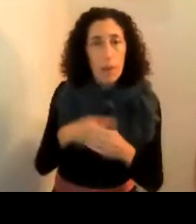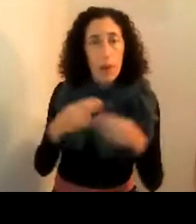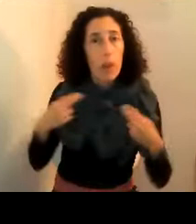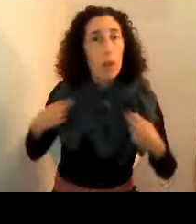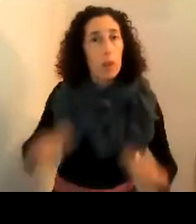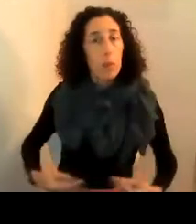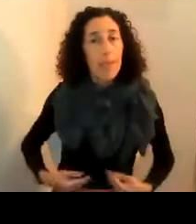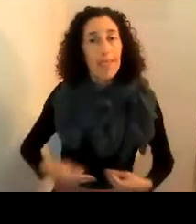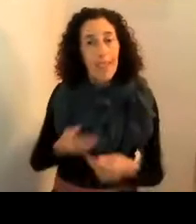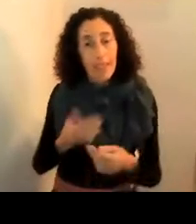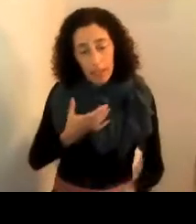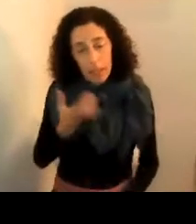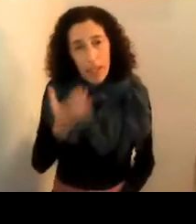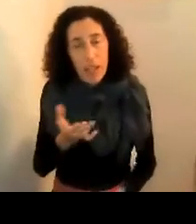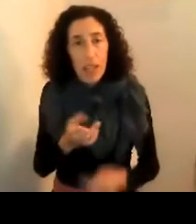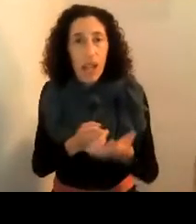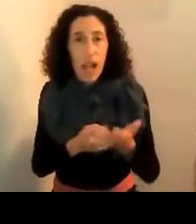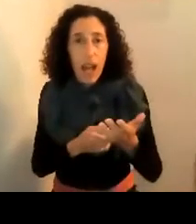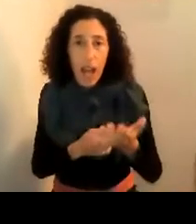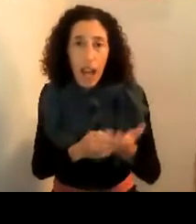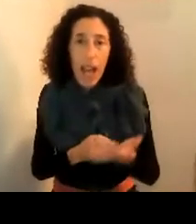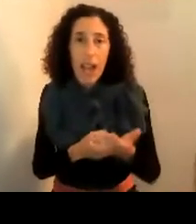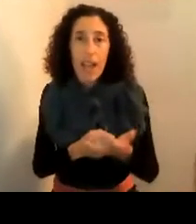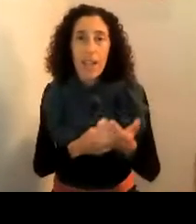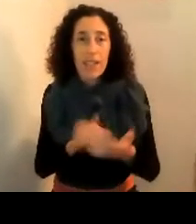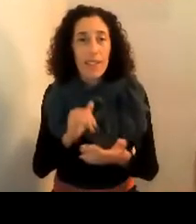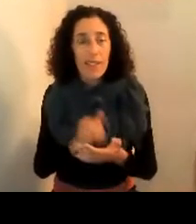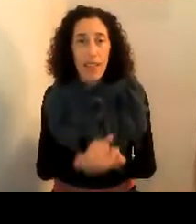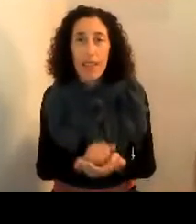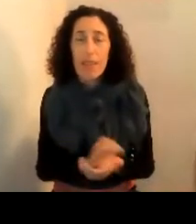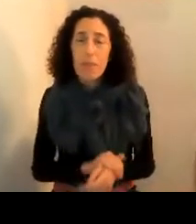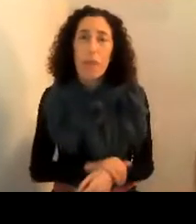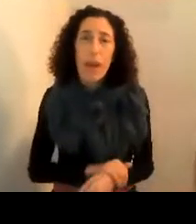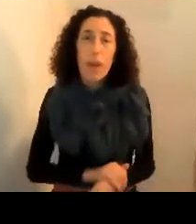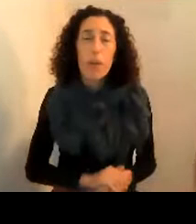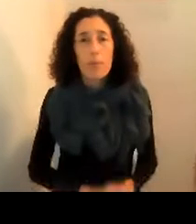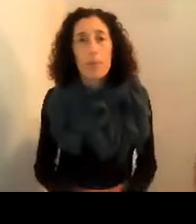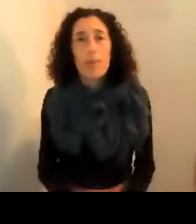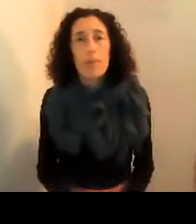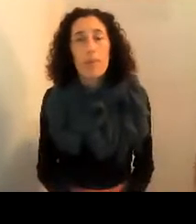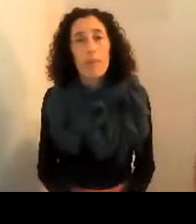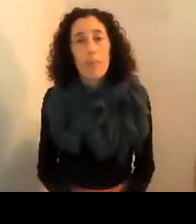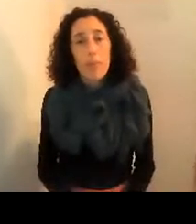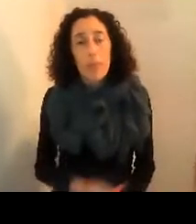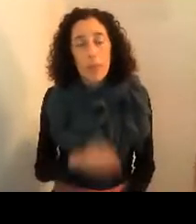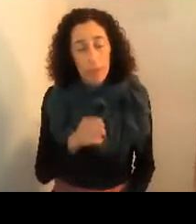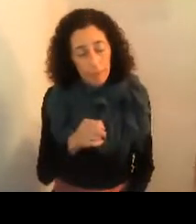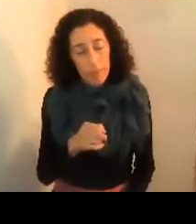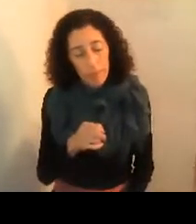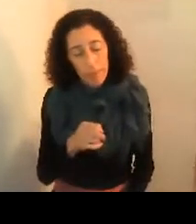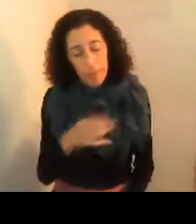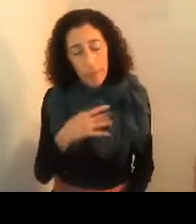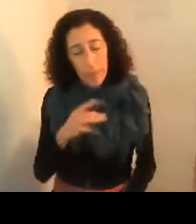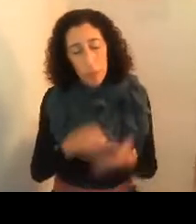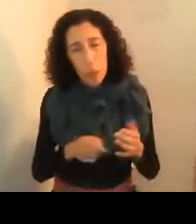being honest, letting that come out and flow, being truthful, and how that, you're saying, I'm stumping you with that question, because the ease